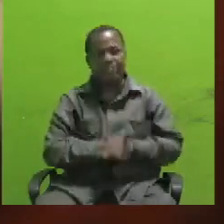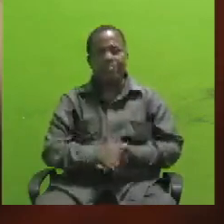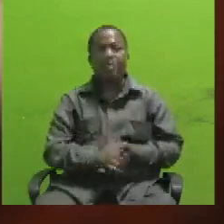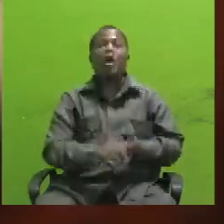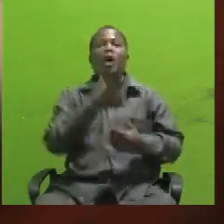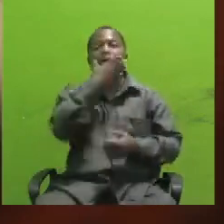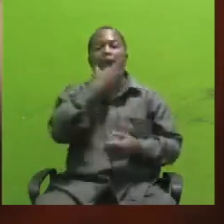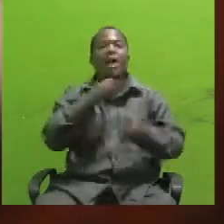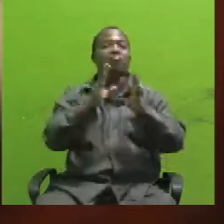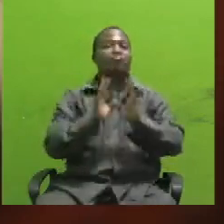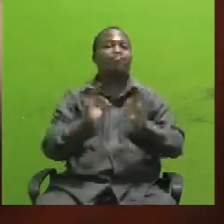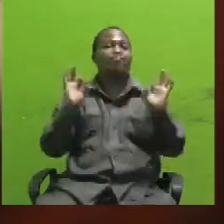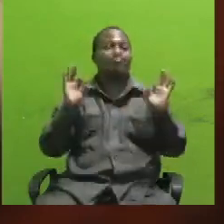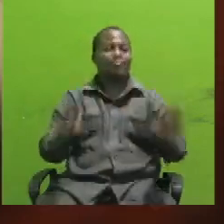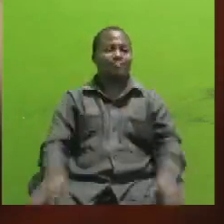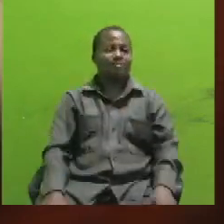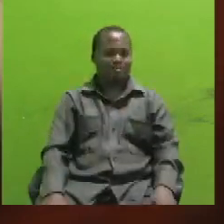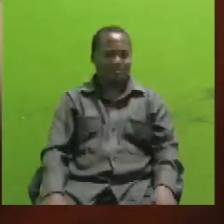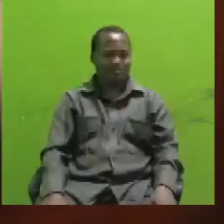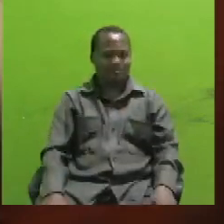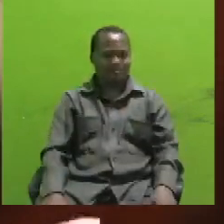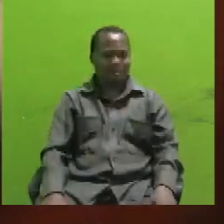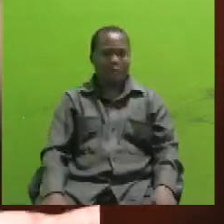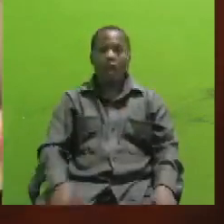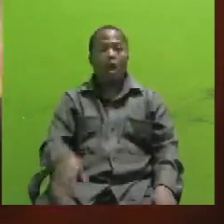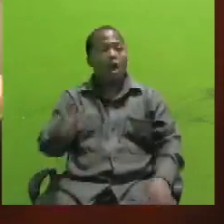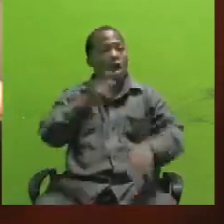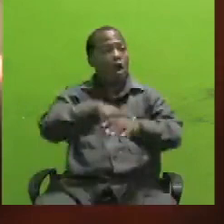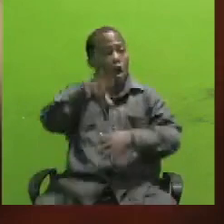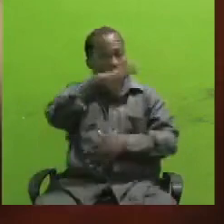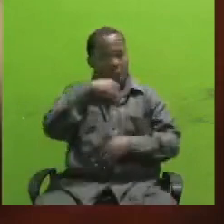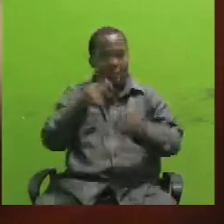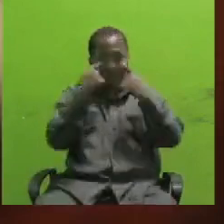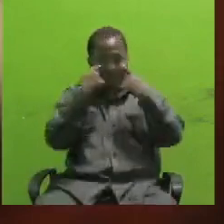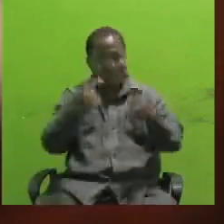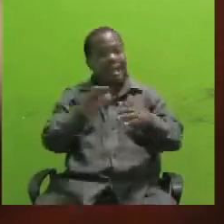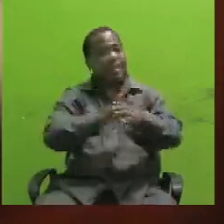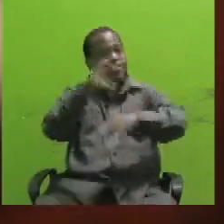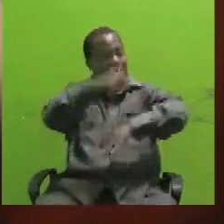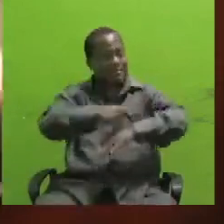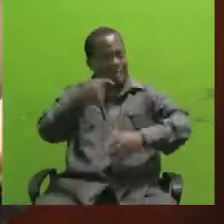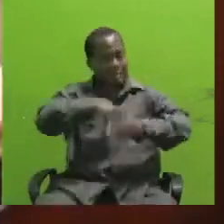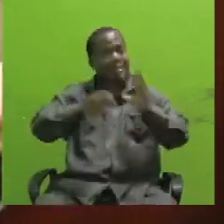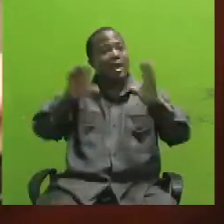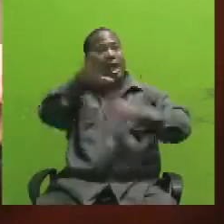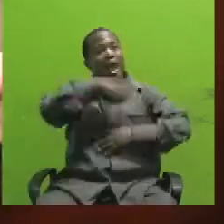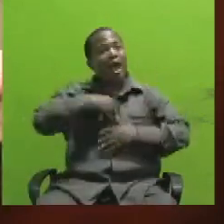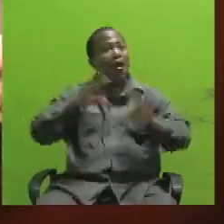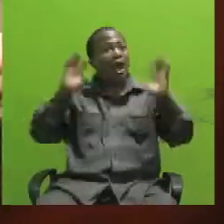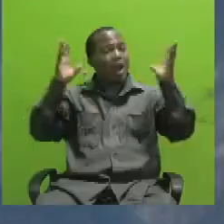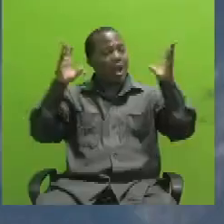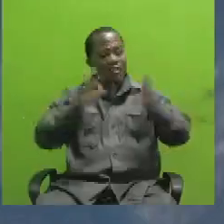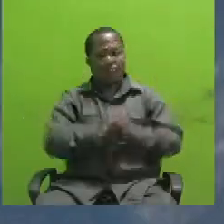boy. My dear viewers, we always see and use time in our life experience, isn't